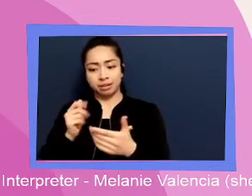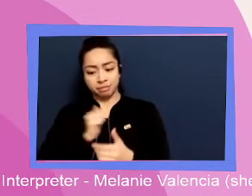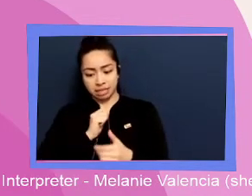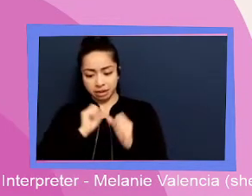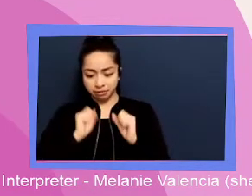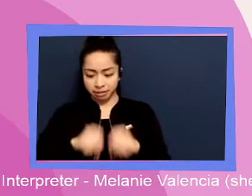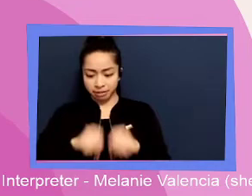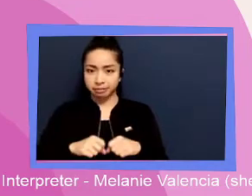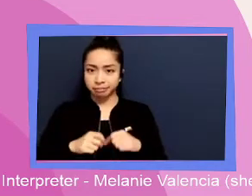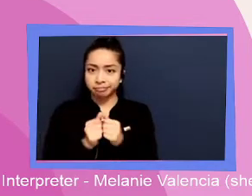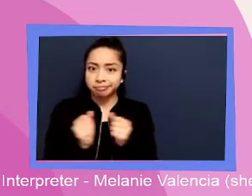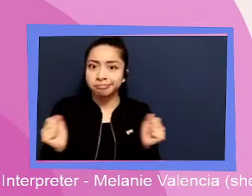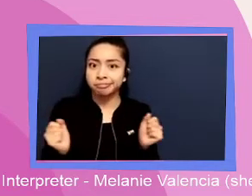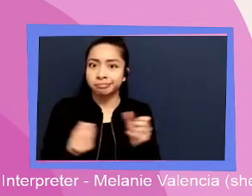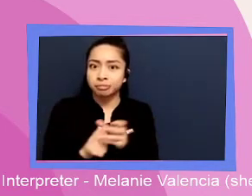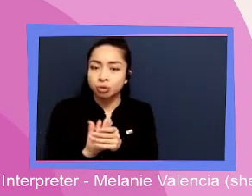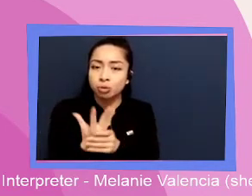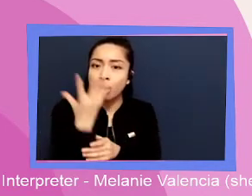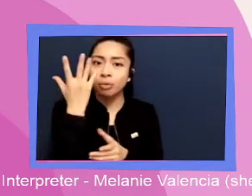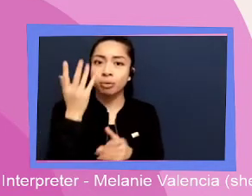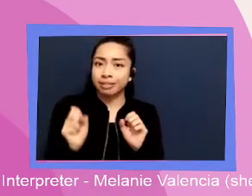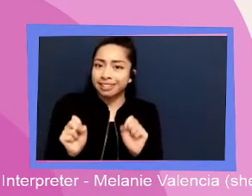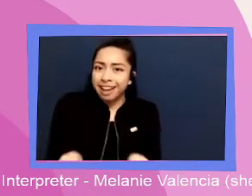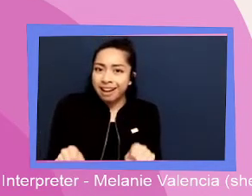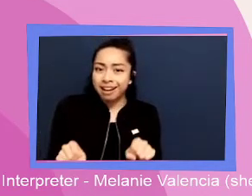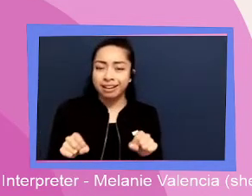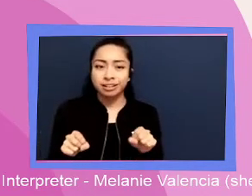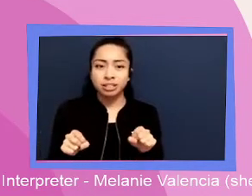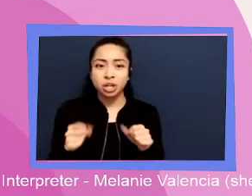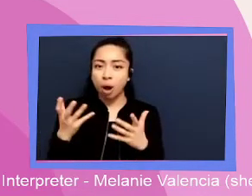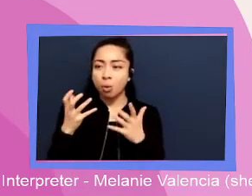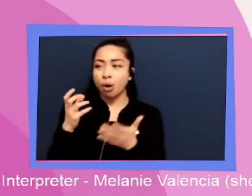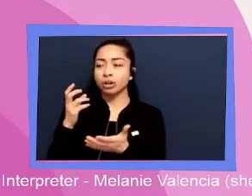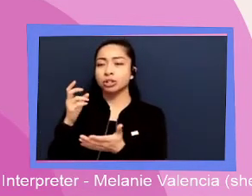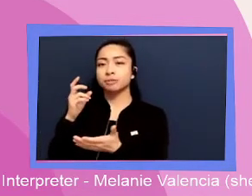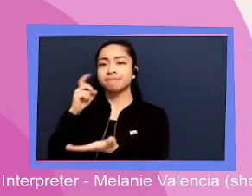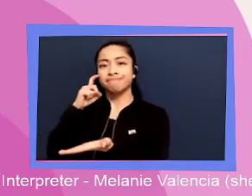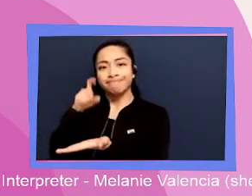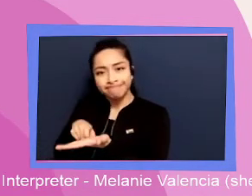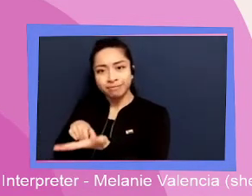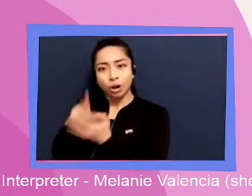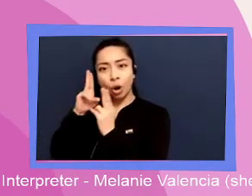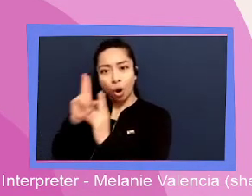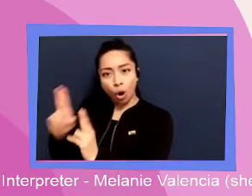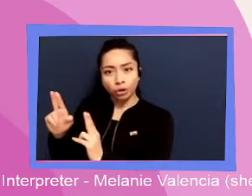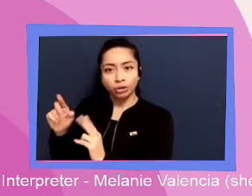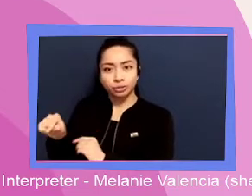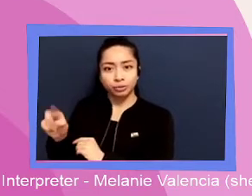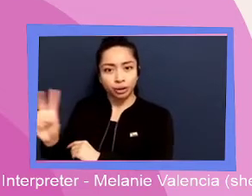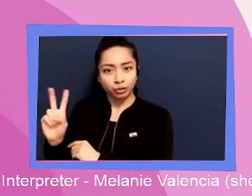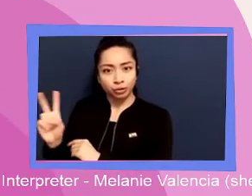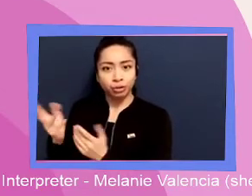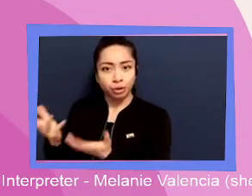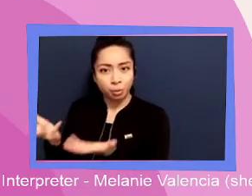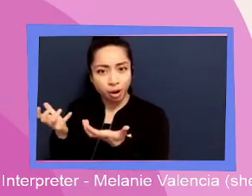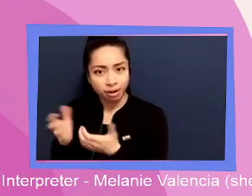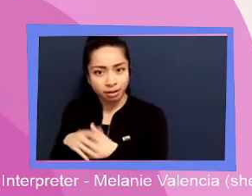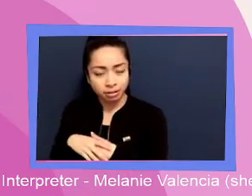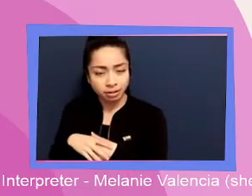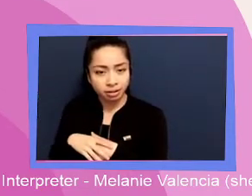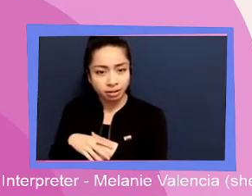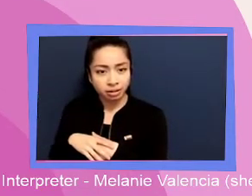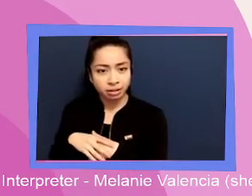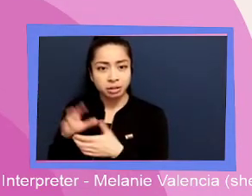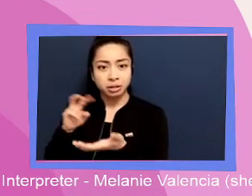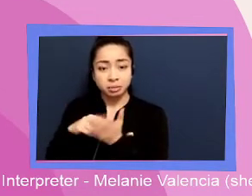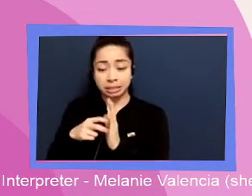I wanted to be. So I think I wanted to honor this place through that, through looking at the character who